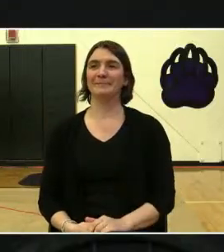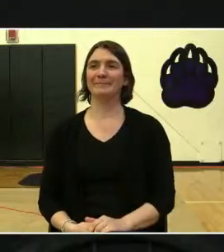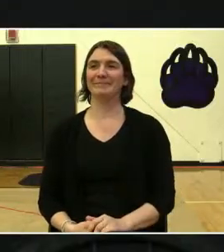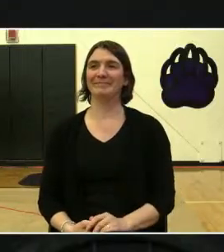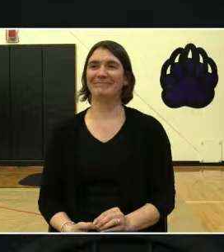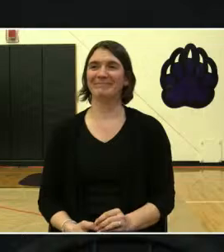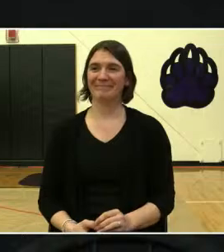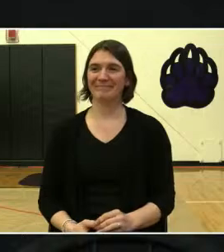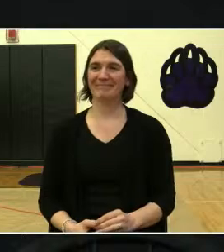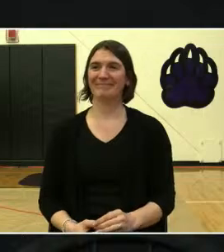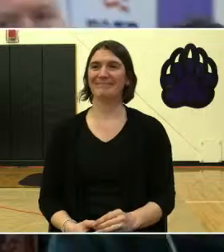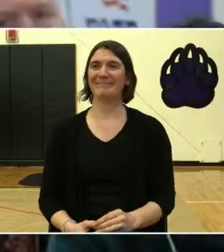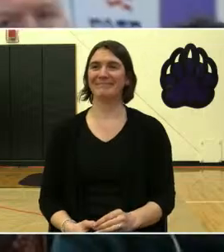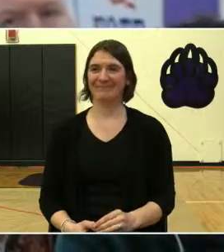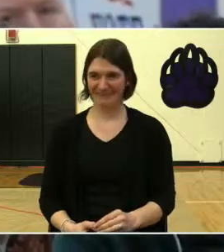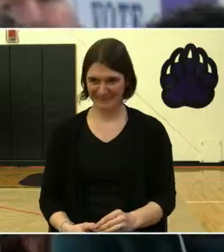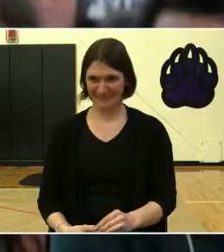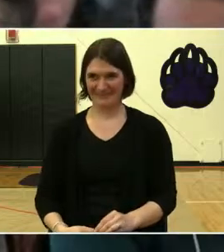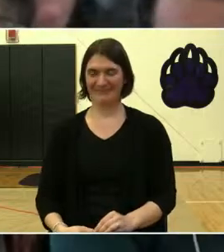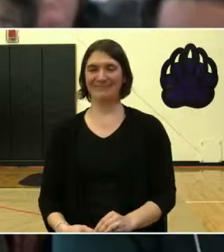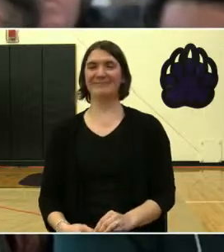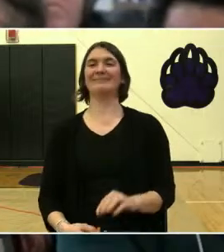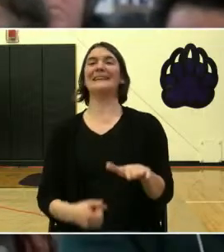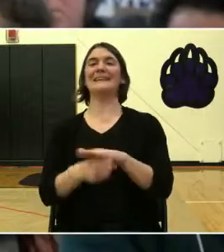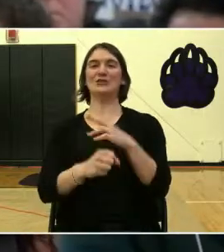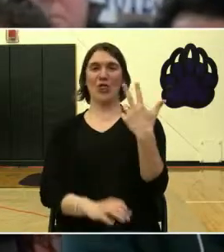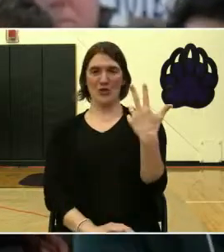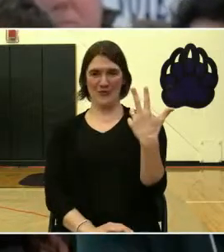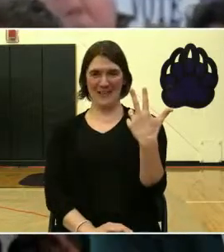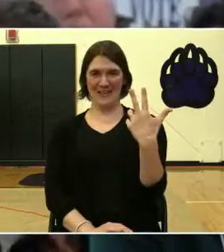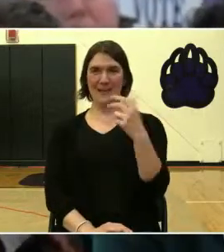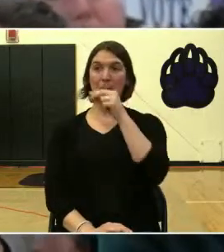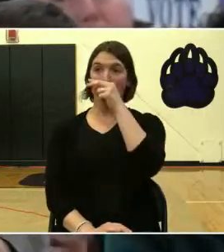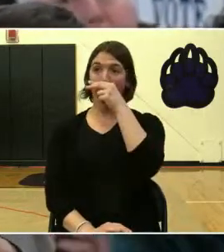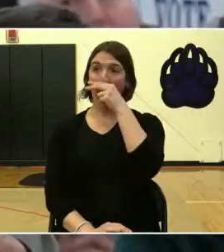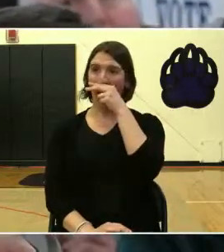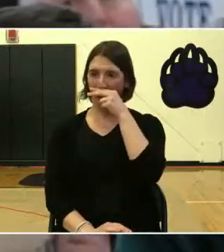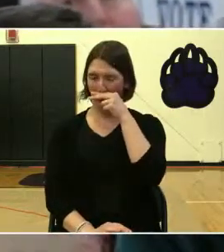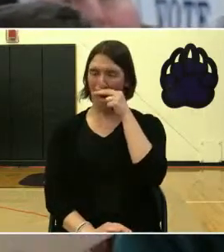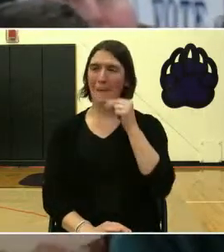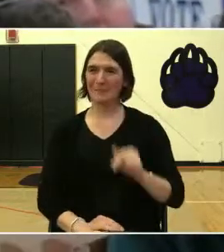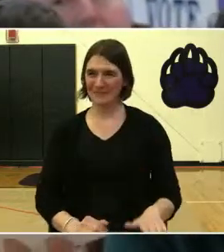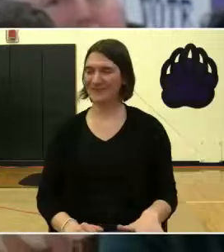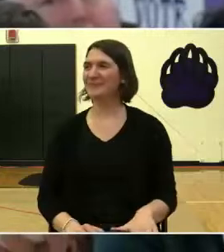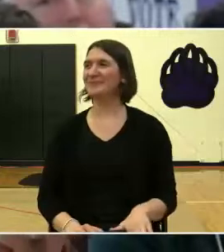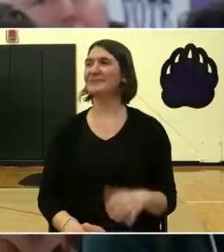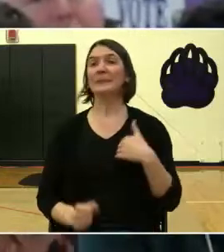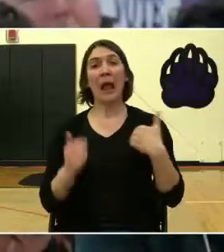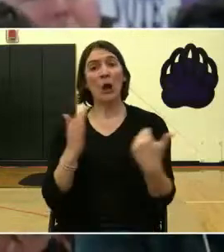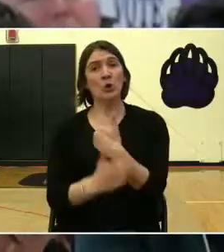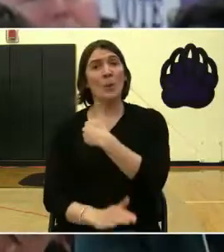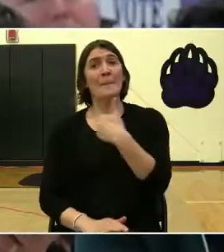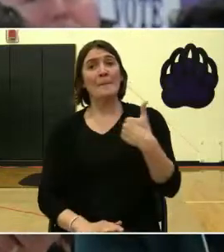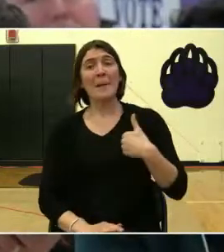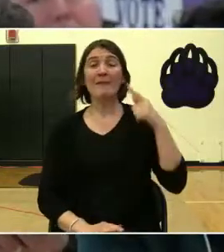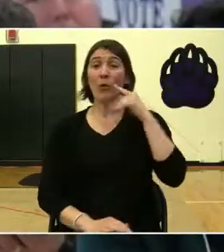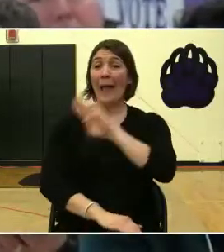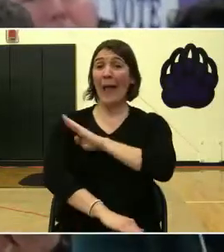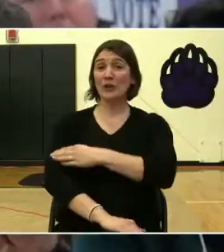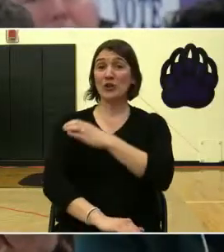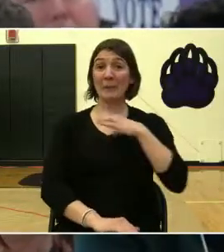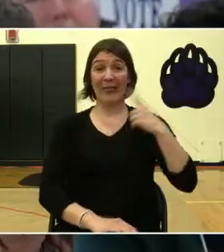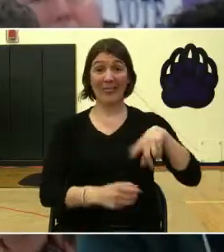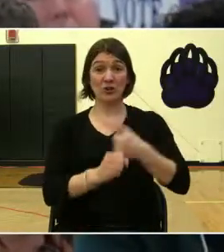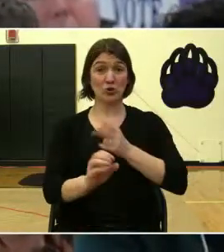Sprite frck Sprite District 3 uh I'm a new member of the uh energy committee this